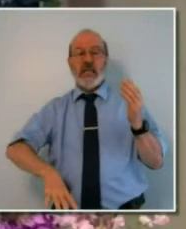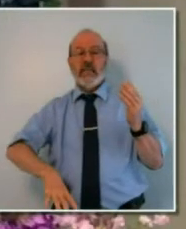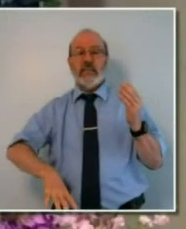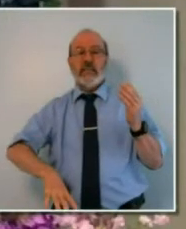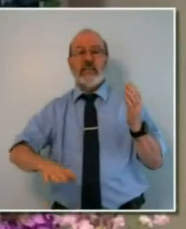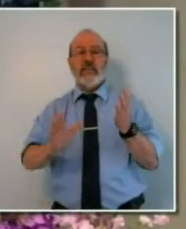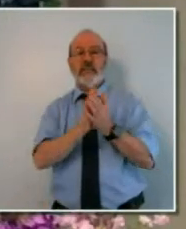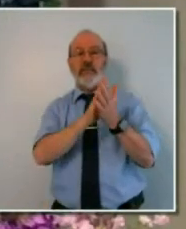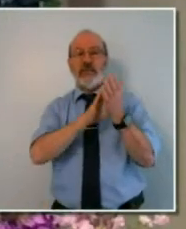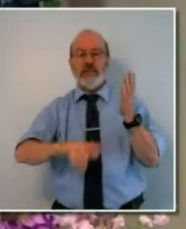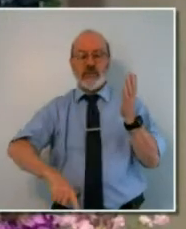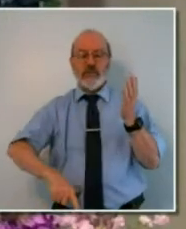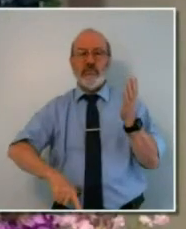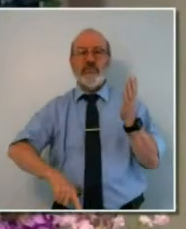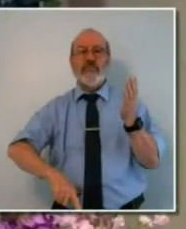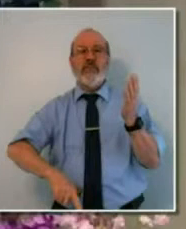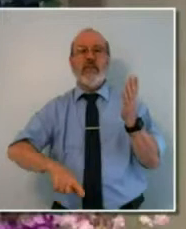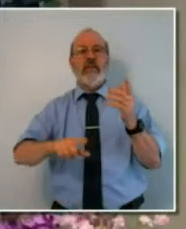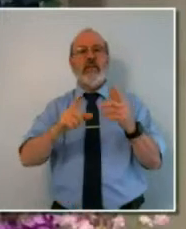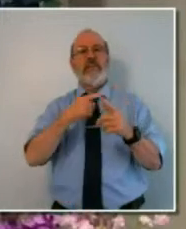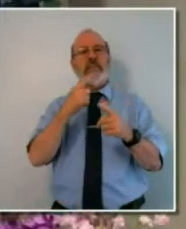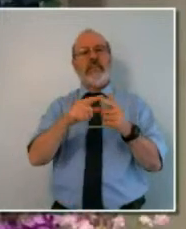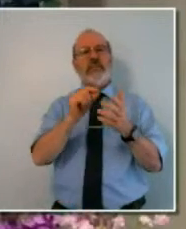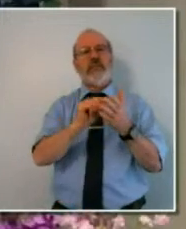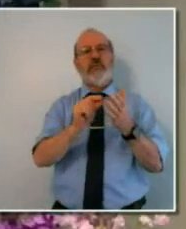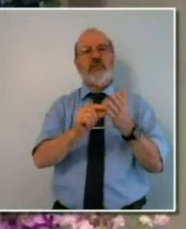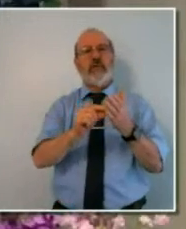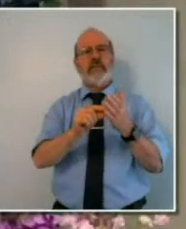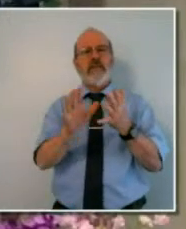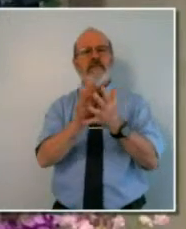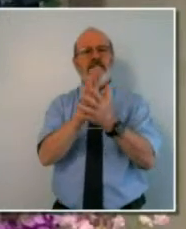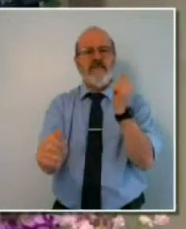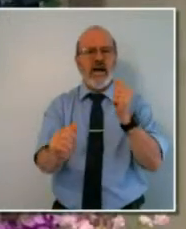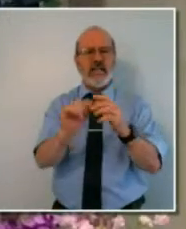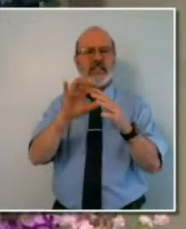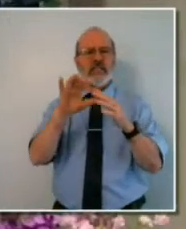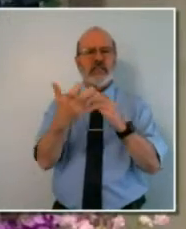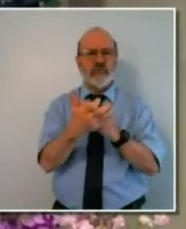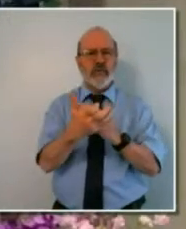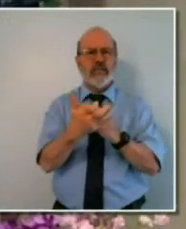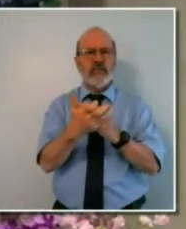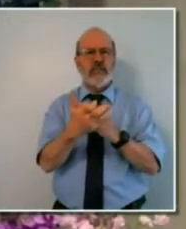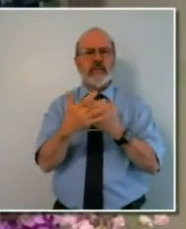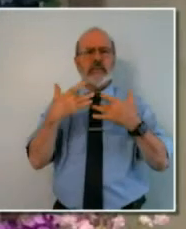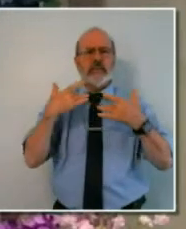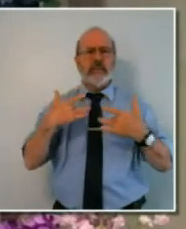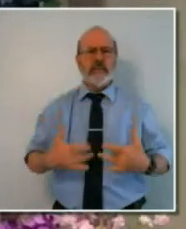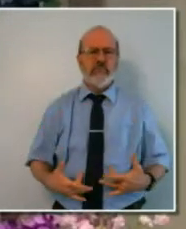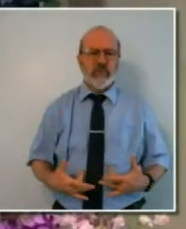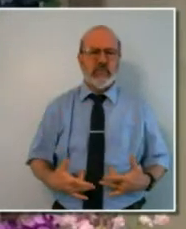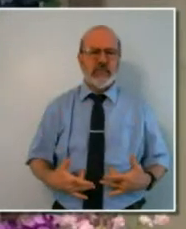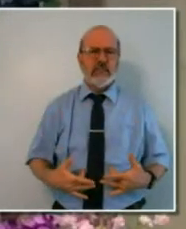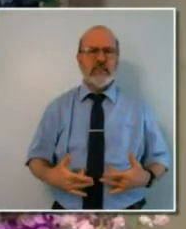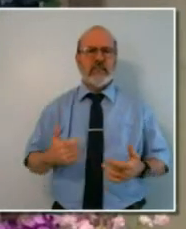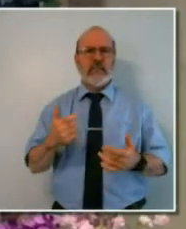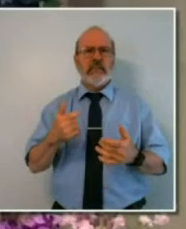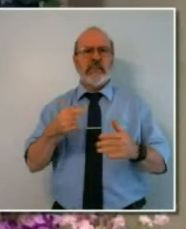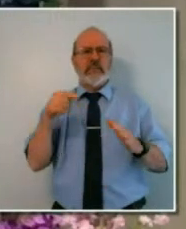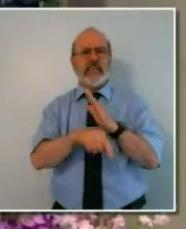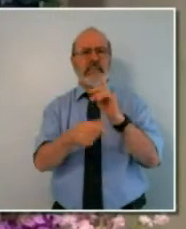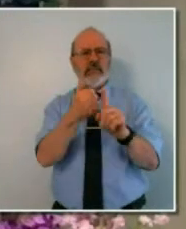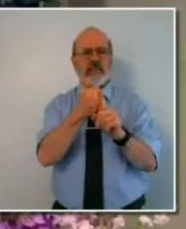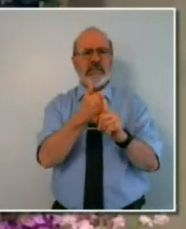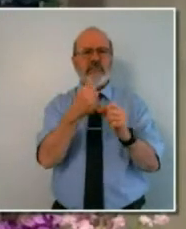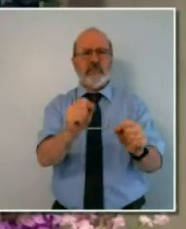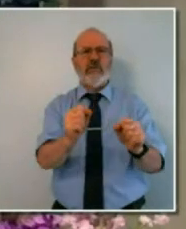Lord for that. But then she writes, violent situations, depression, and suicide attempts made her